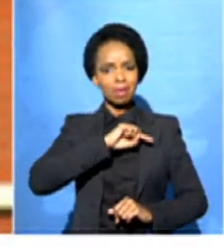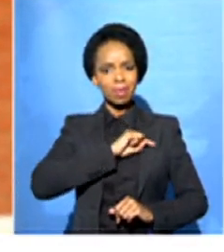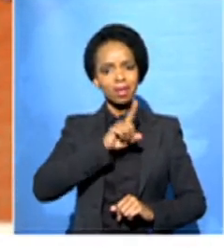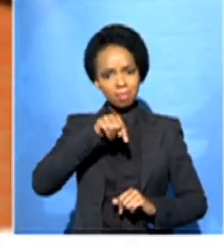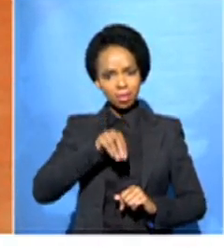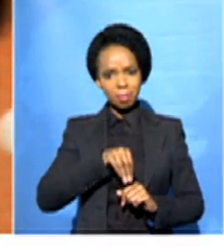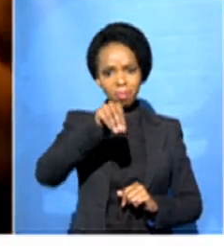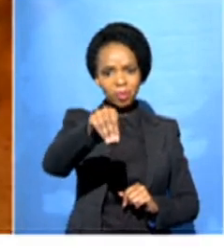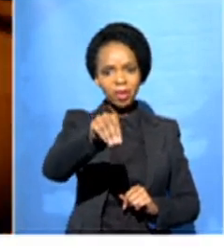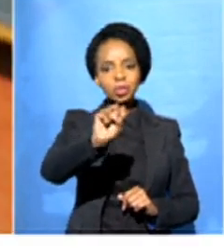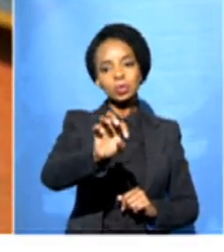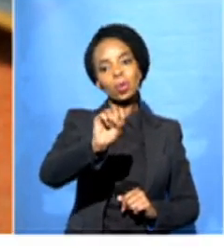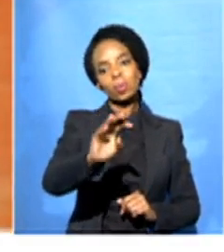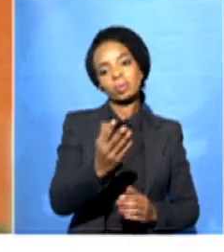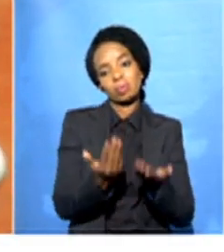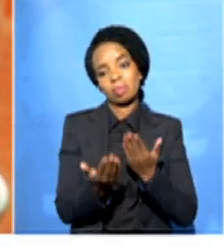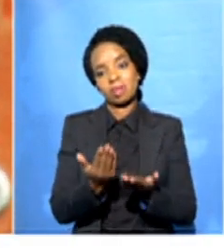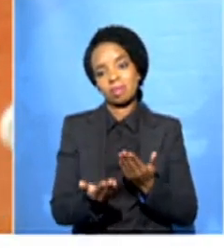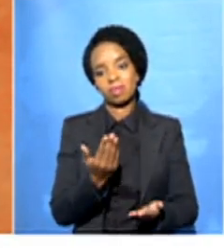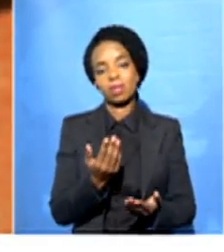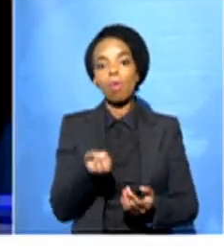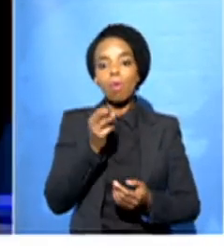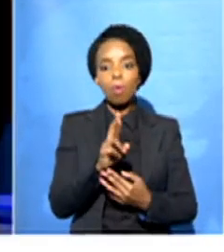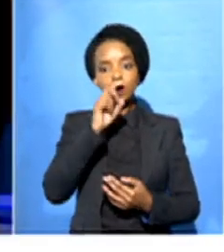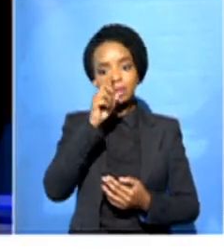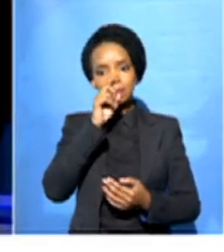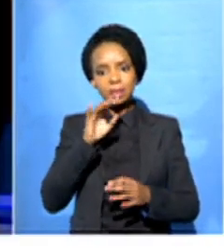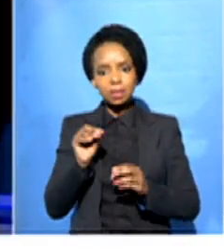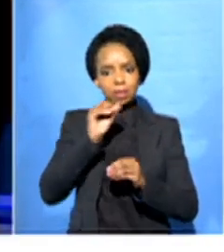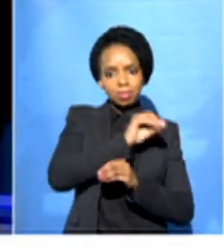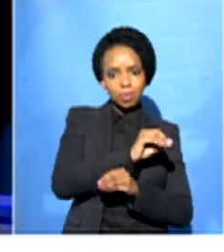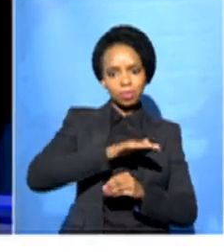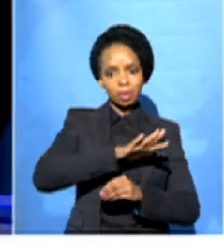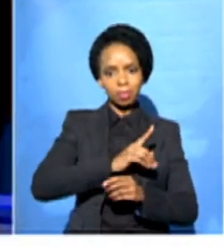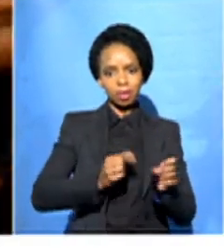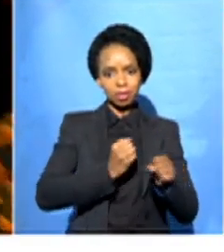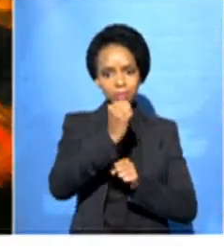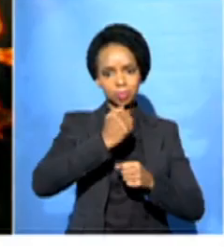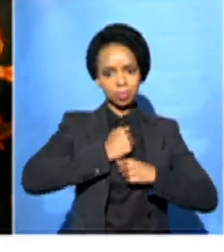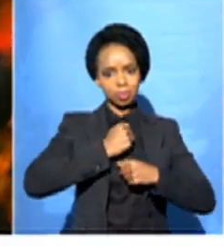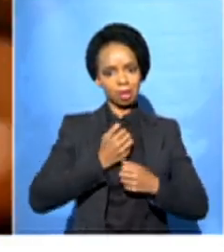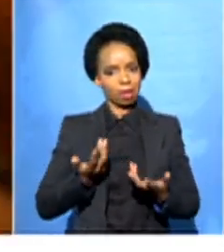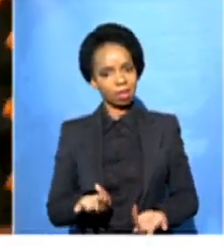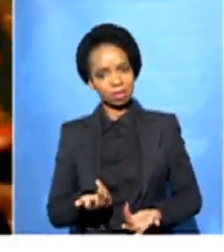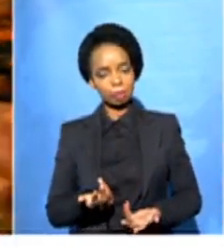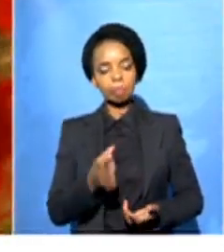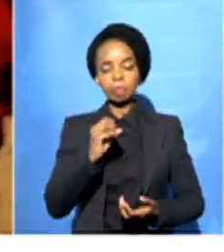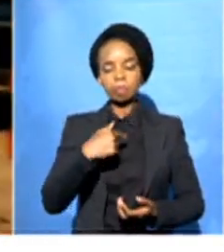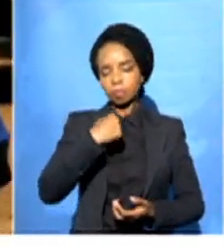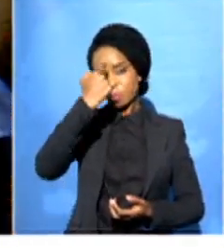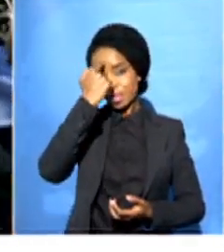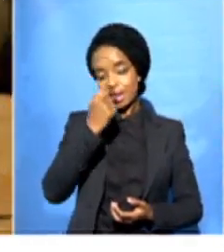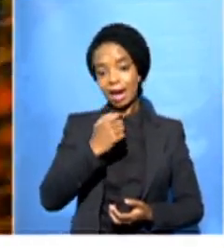from. So I think it's very significant that the president is voting in the township today, and the